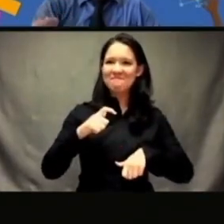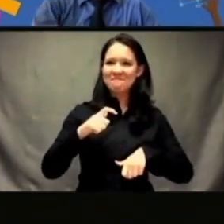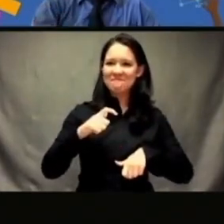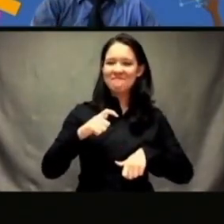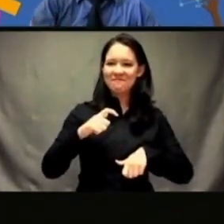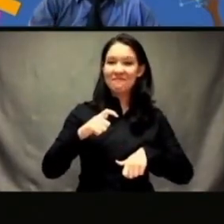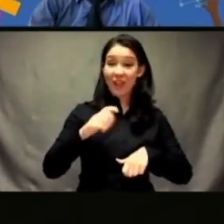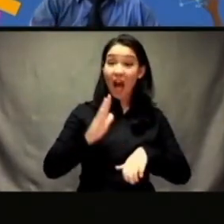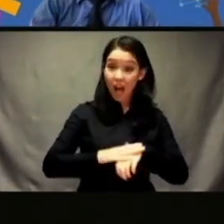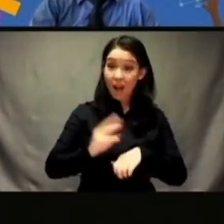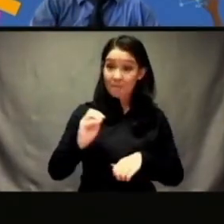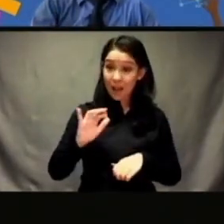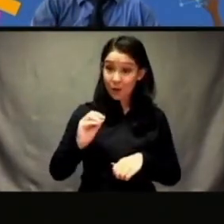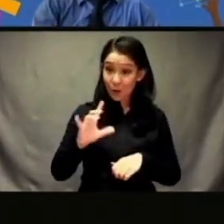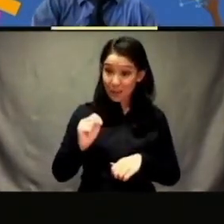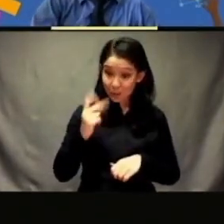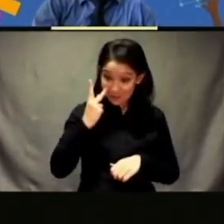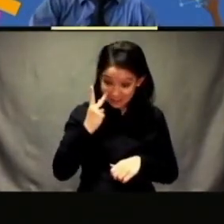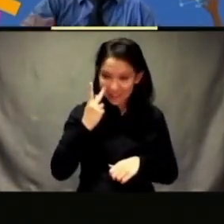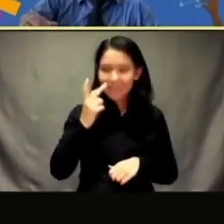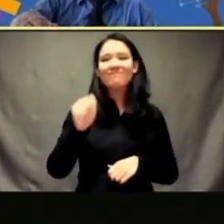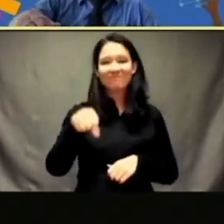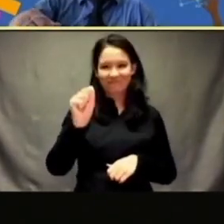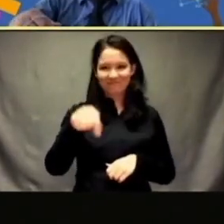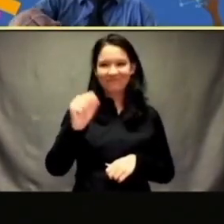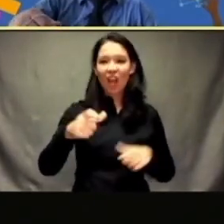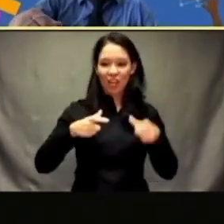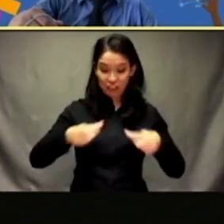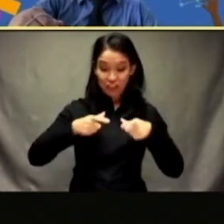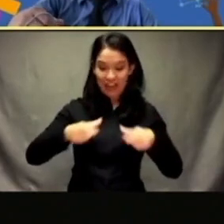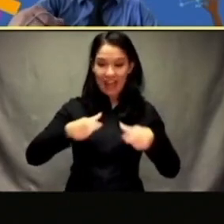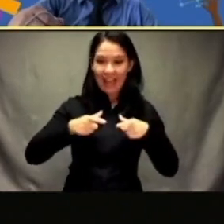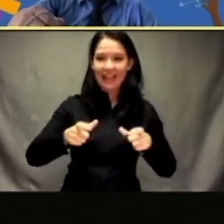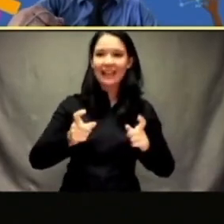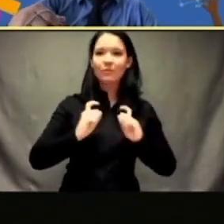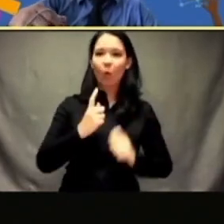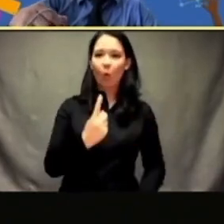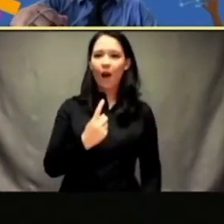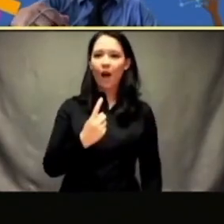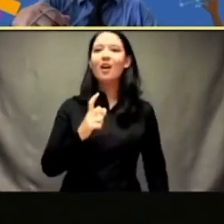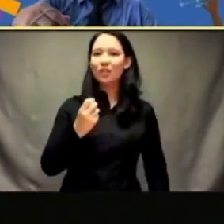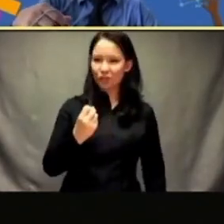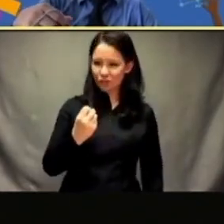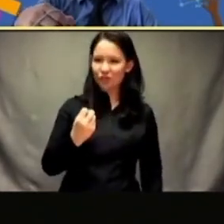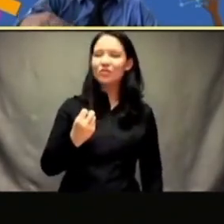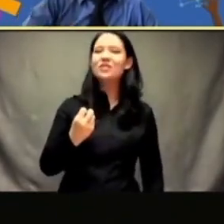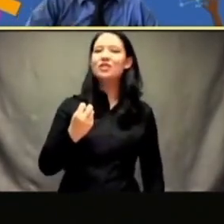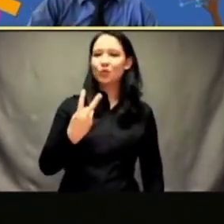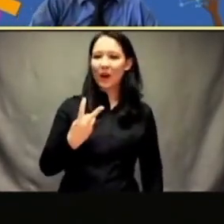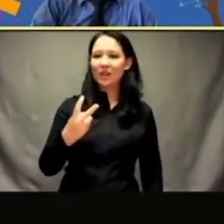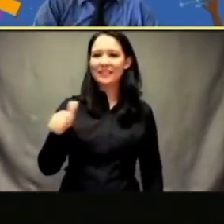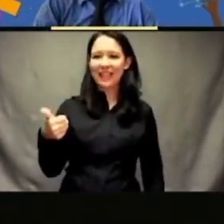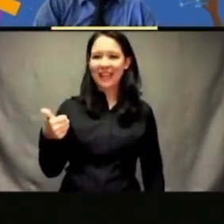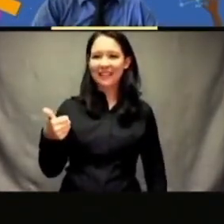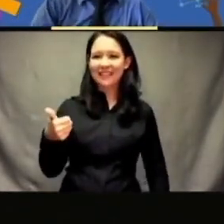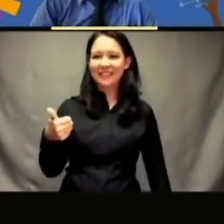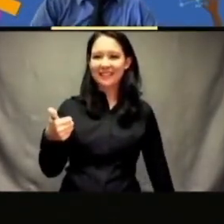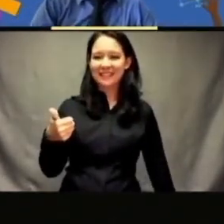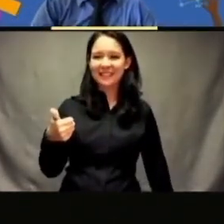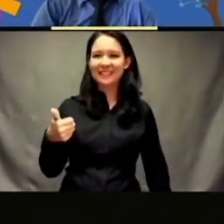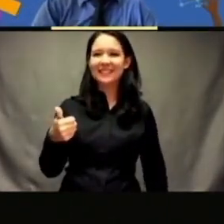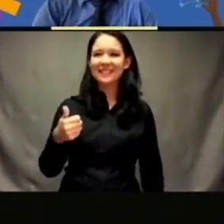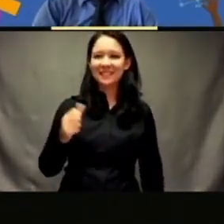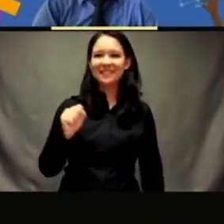under microbit you see the time. When I shake it, it gives me 1, 2, yeah, 12, 10. It Let me tells me check 12, the.